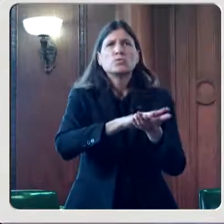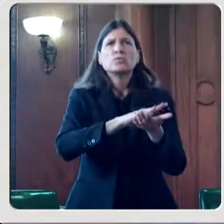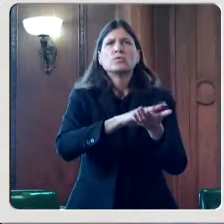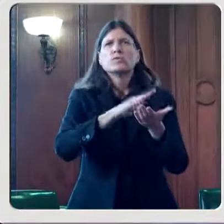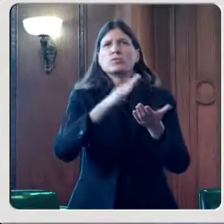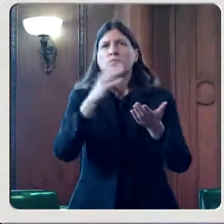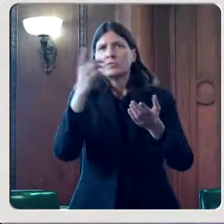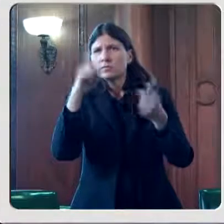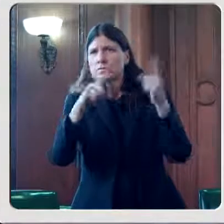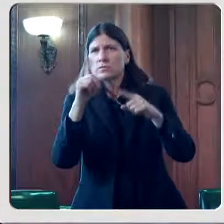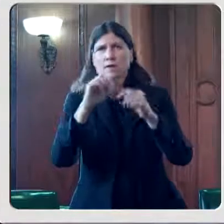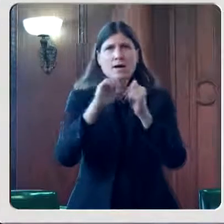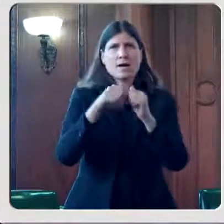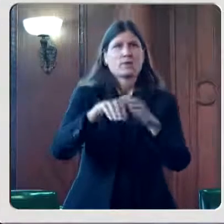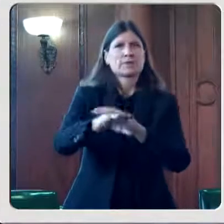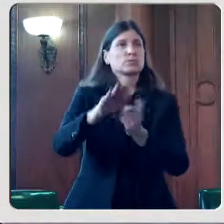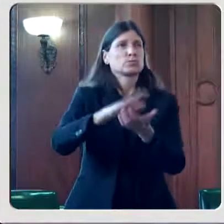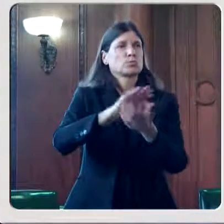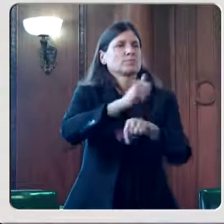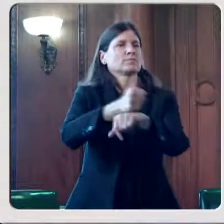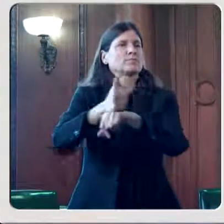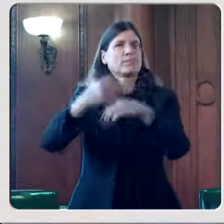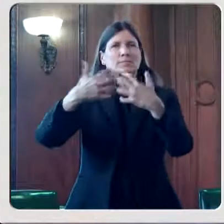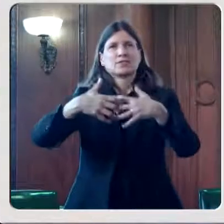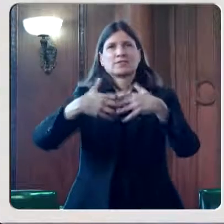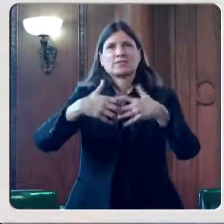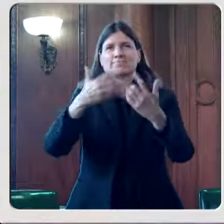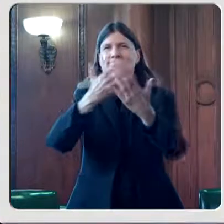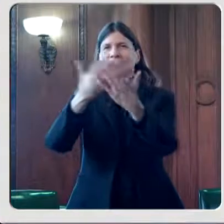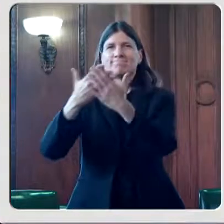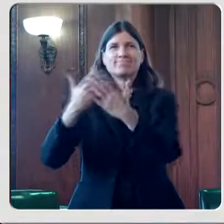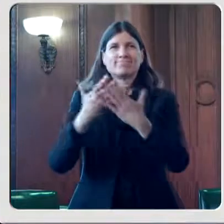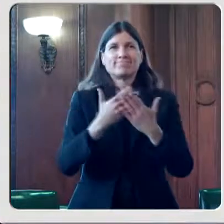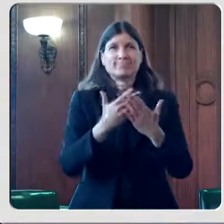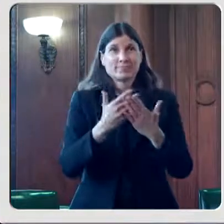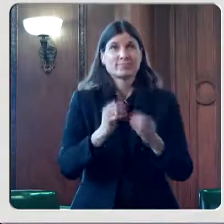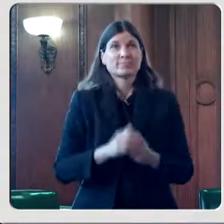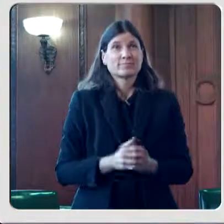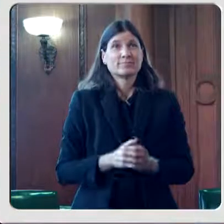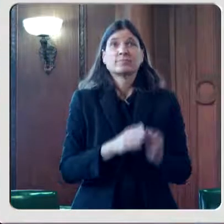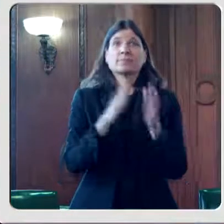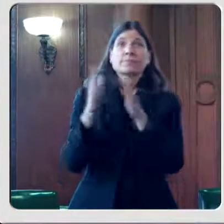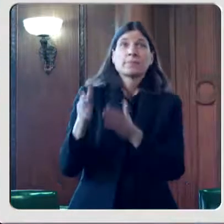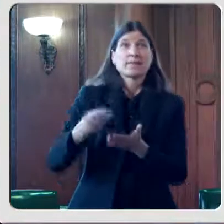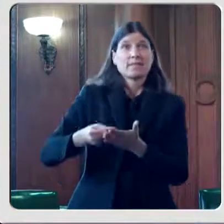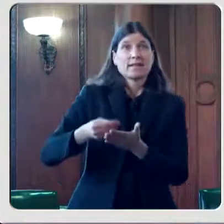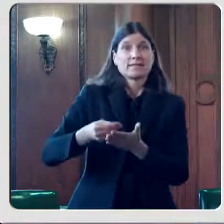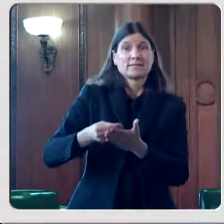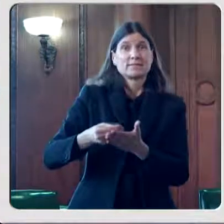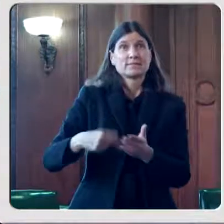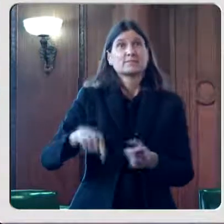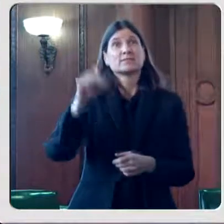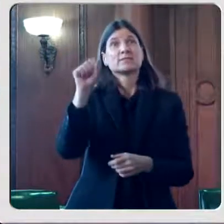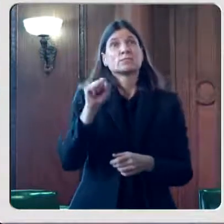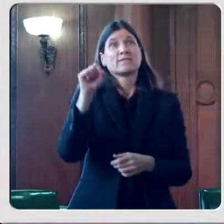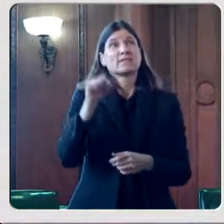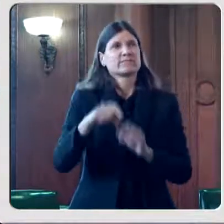ordeal has started, $7.5 million in deficit. I'm down about $2.6